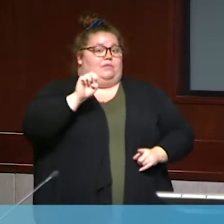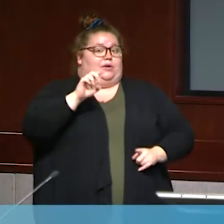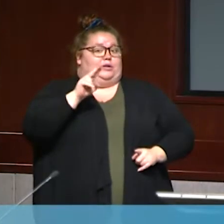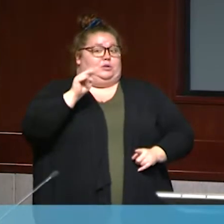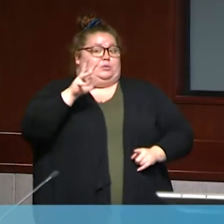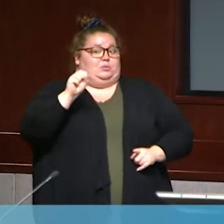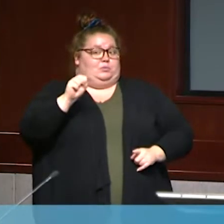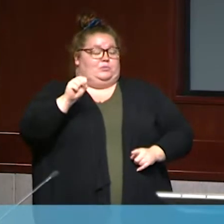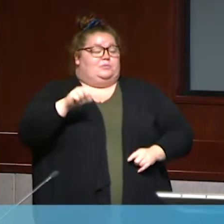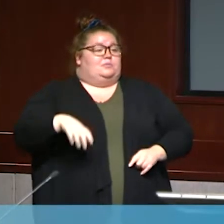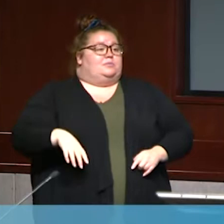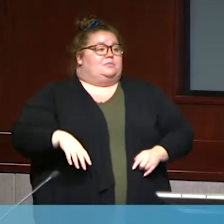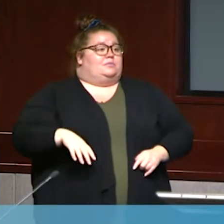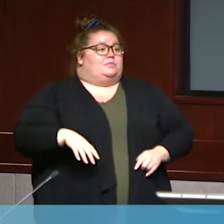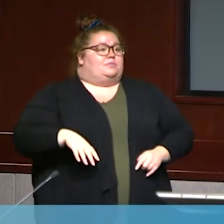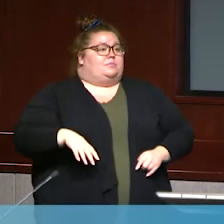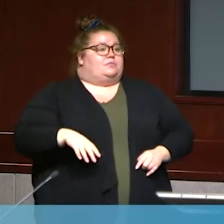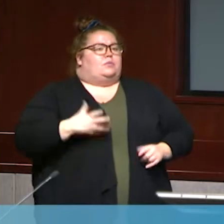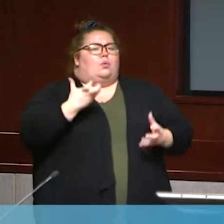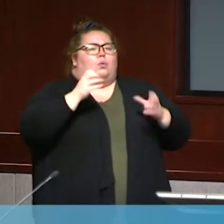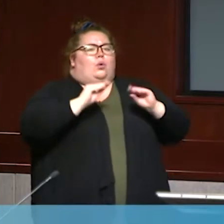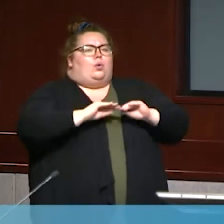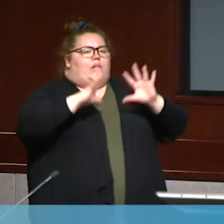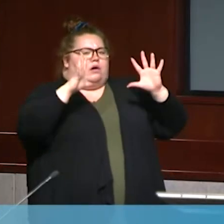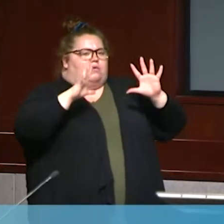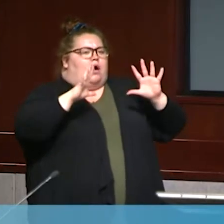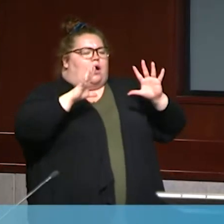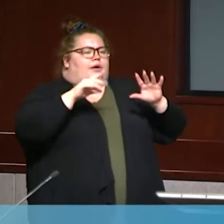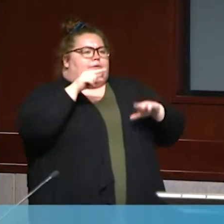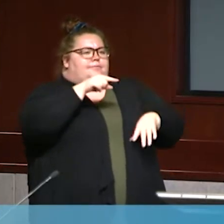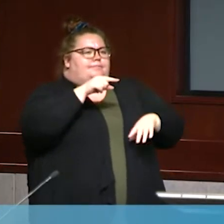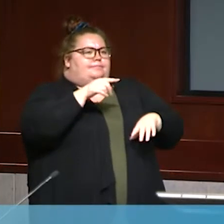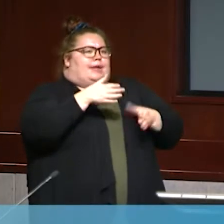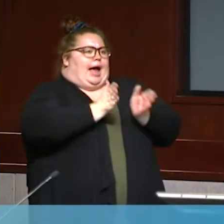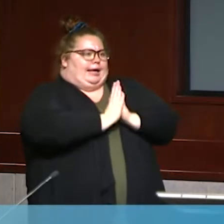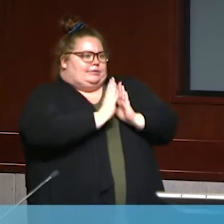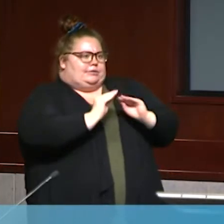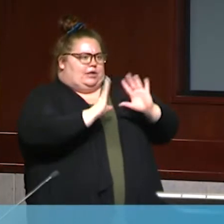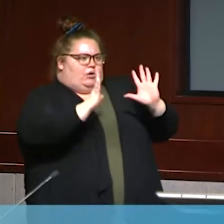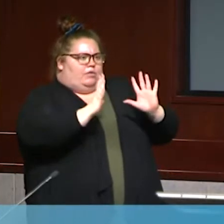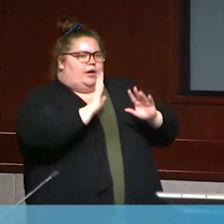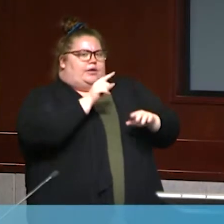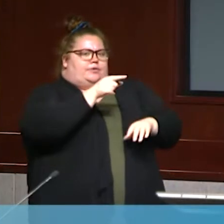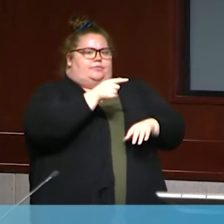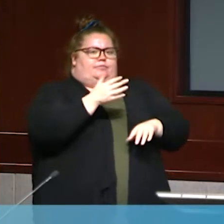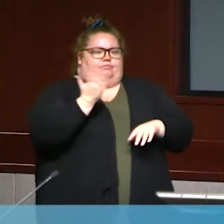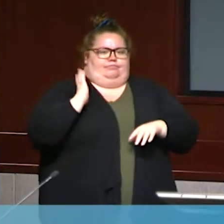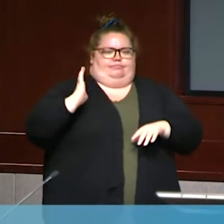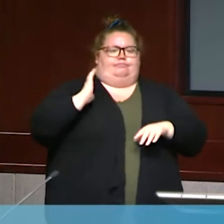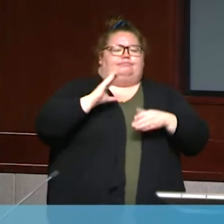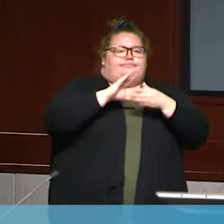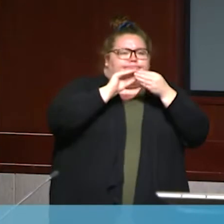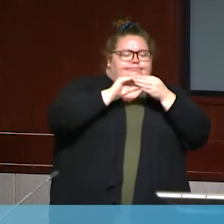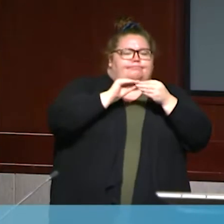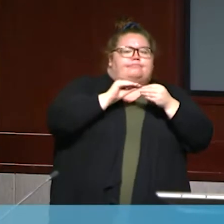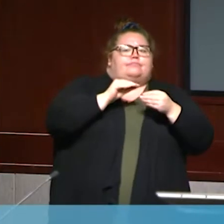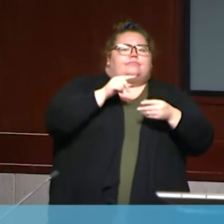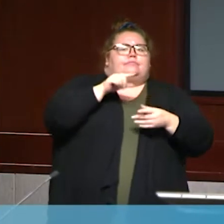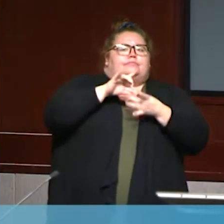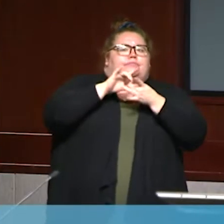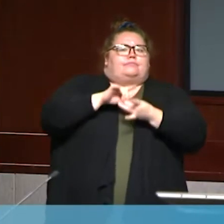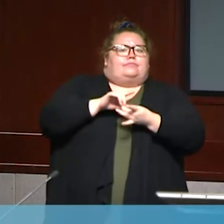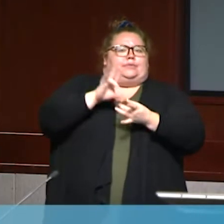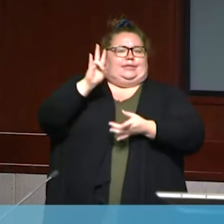I just wanted to clarify something you said, or ask you to clarify something you said earlier. You said